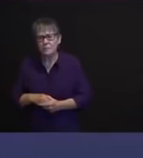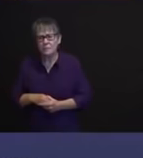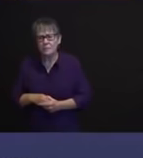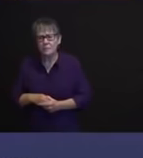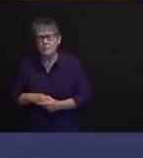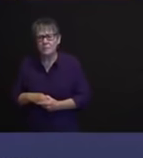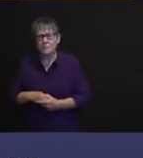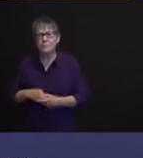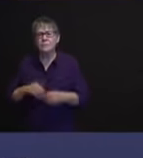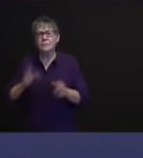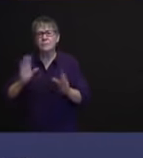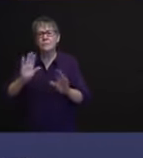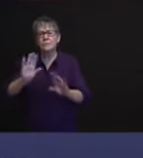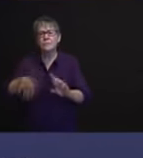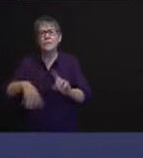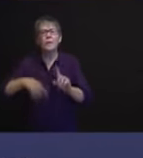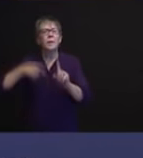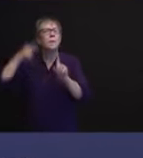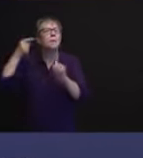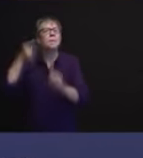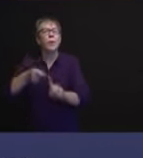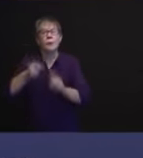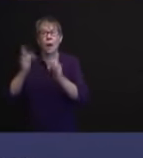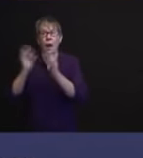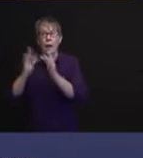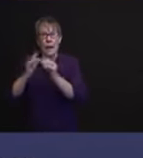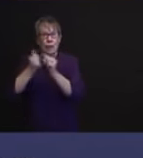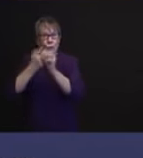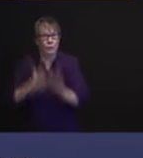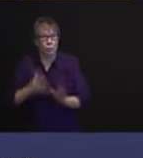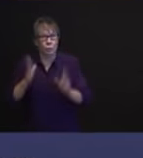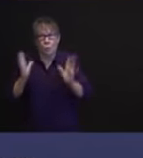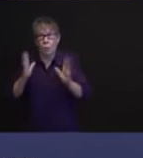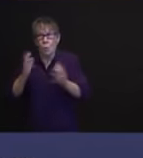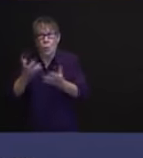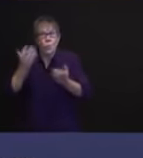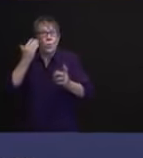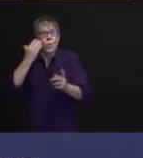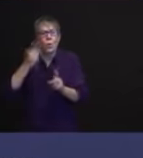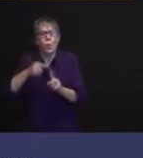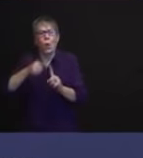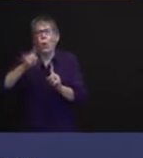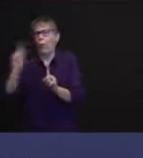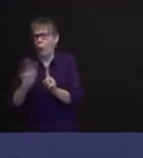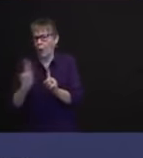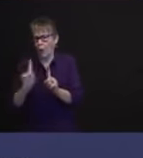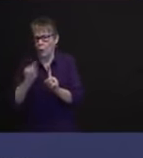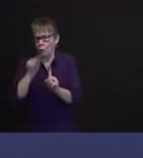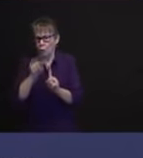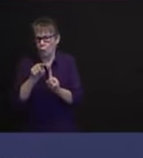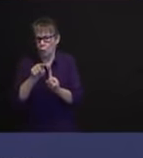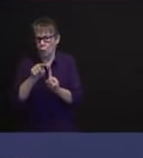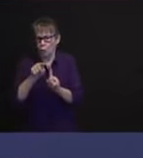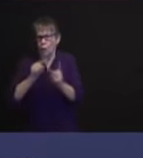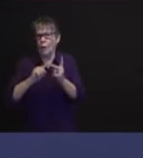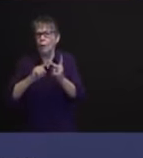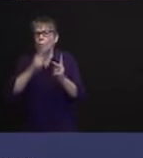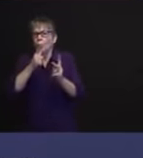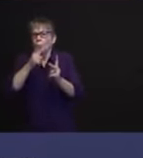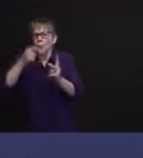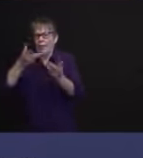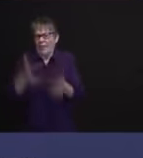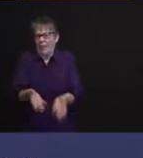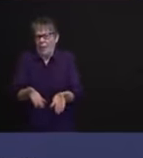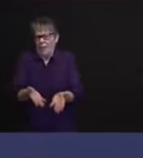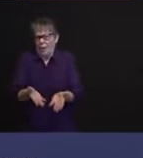this weekend, what happened last Wednesday, which is a big historic party night, is another piece of the puzzle. So thank